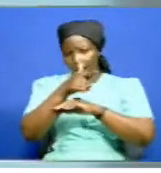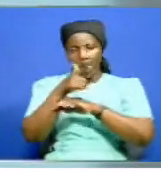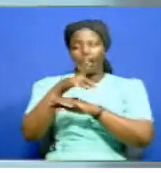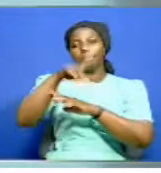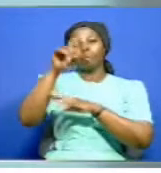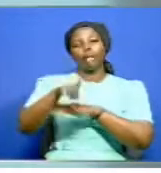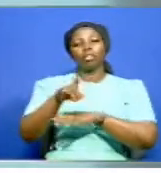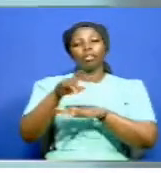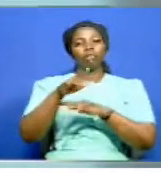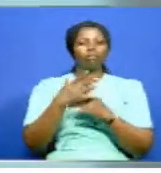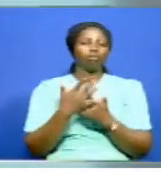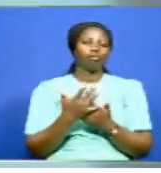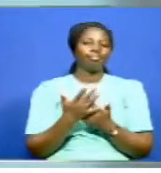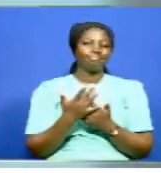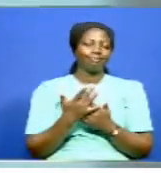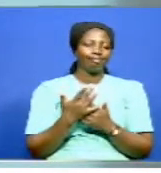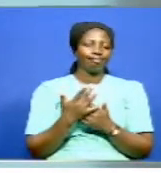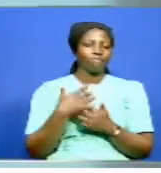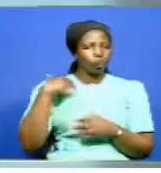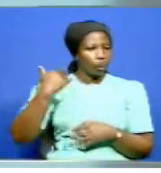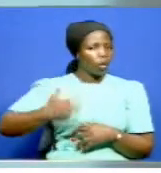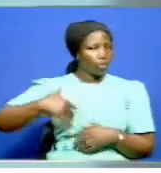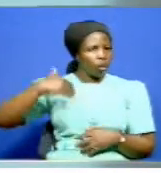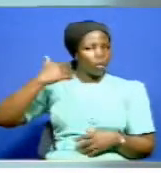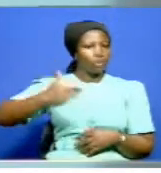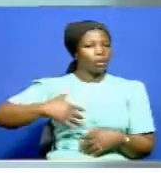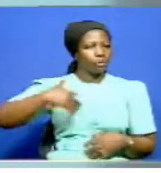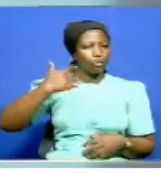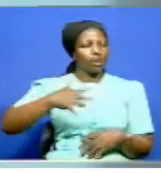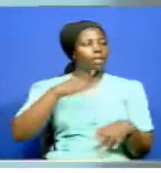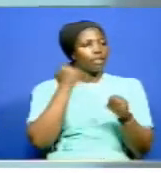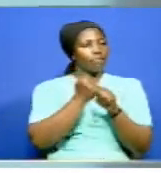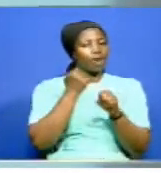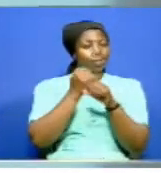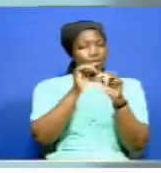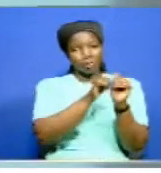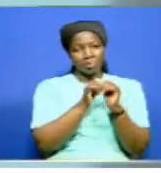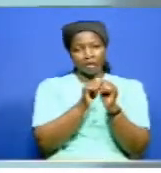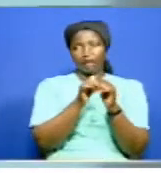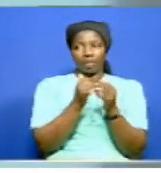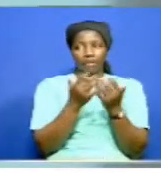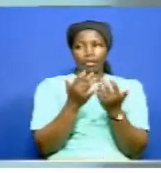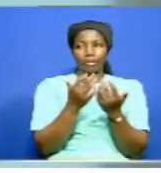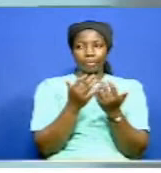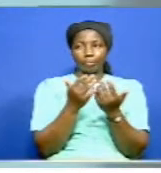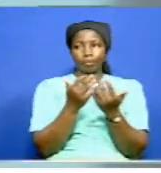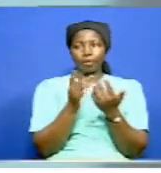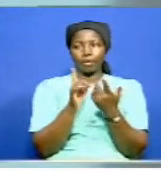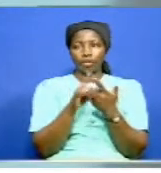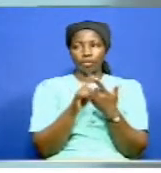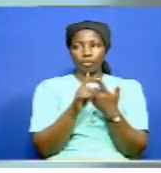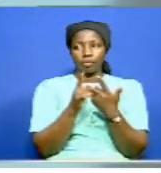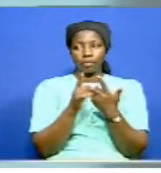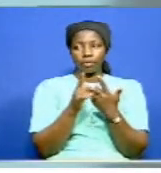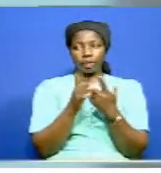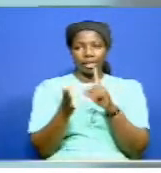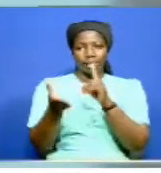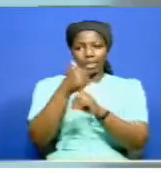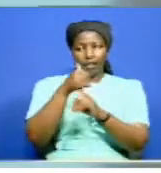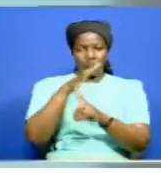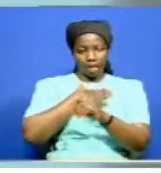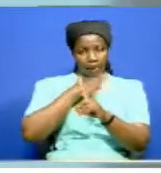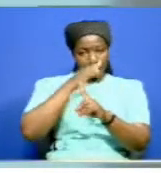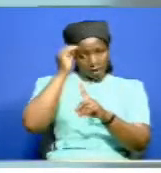able to consistently work together to be able to meet our